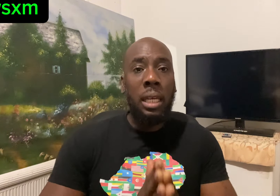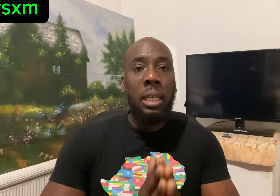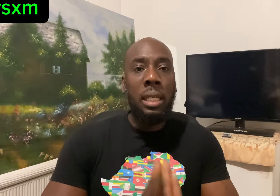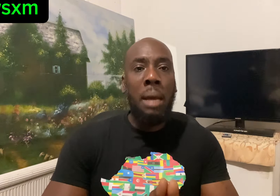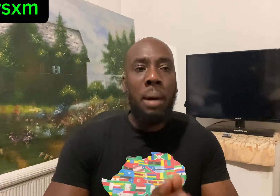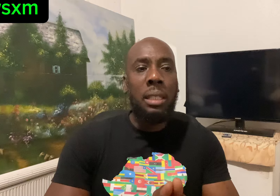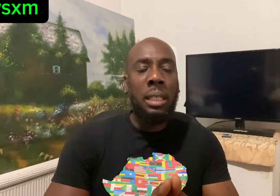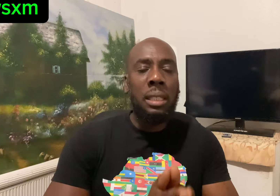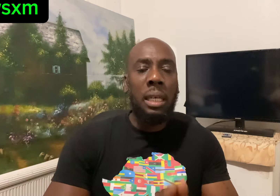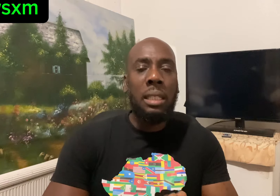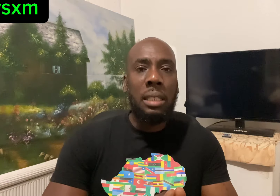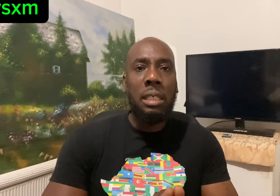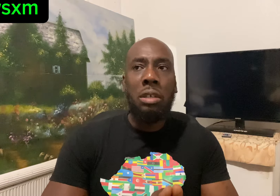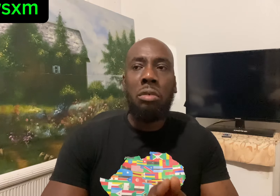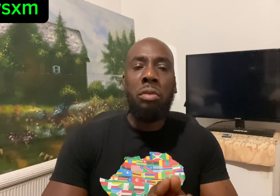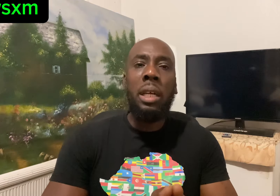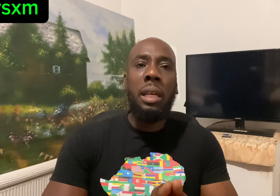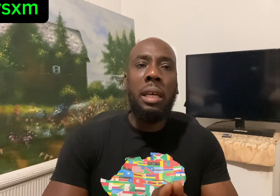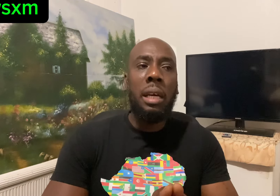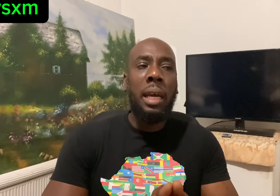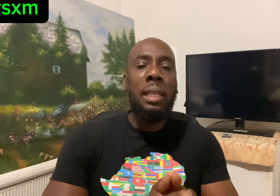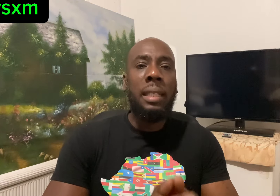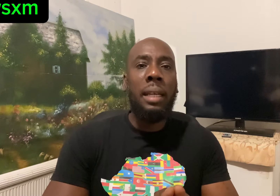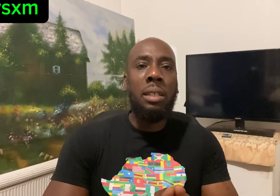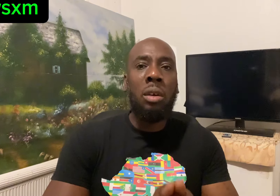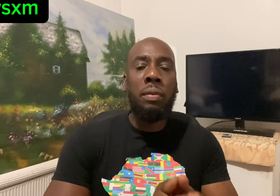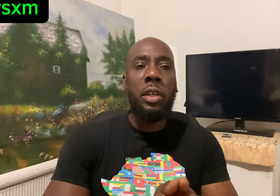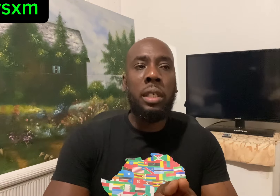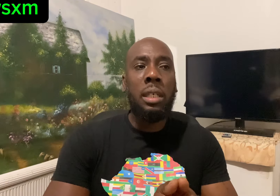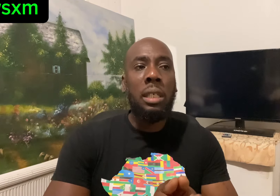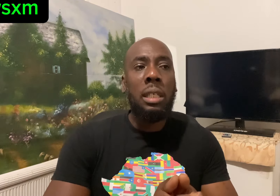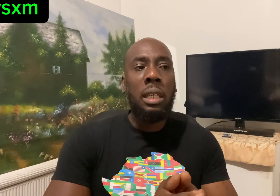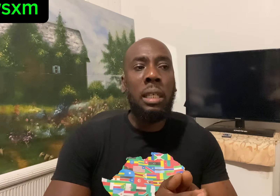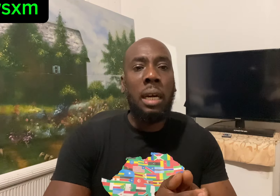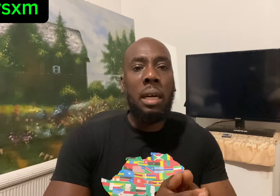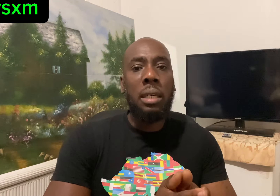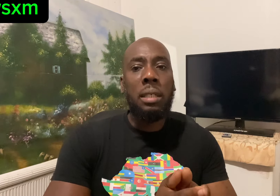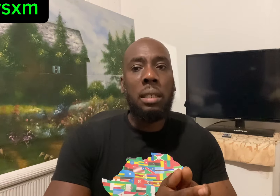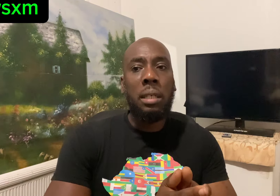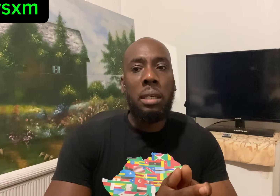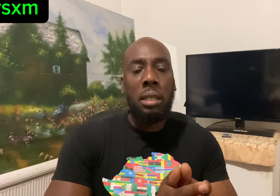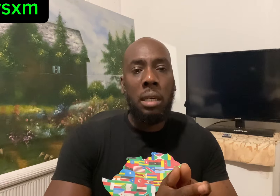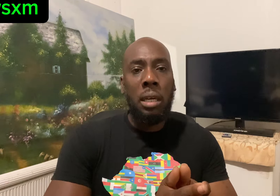that the DA party is not really intend to govern